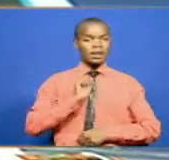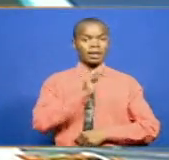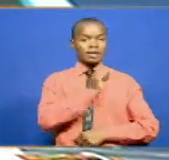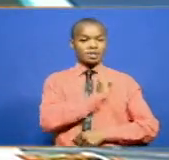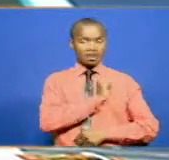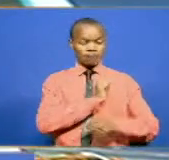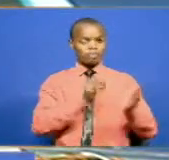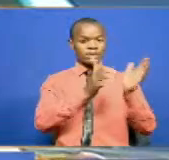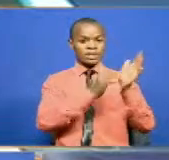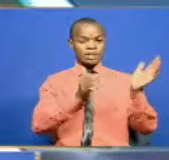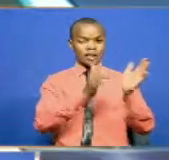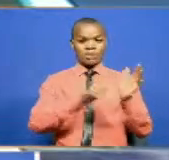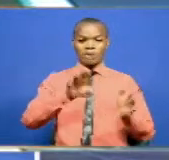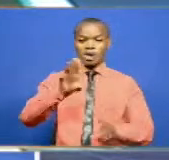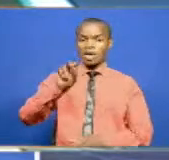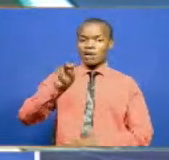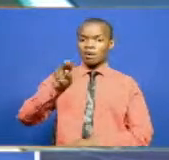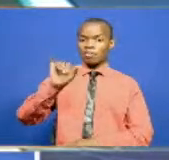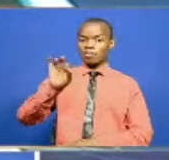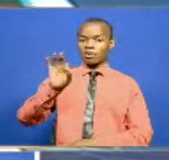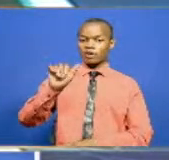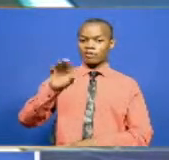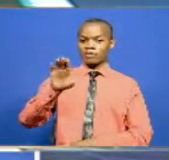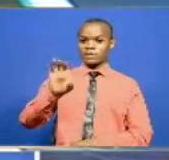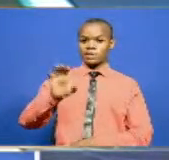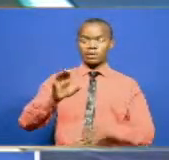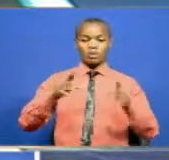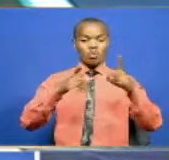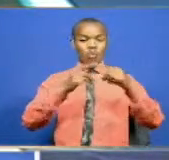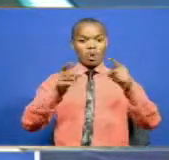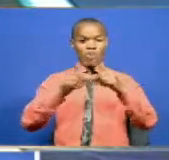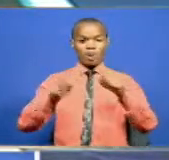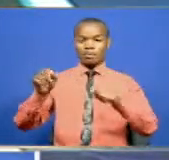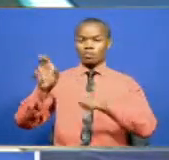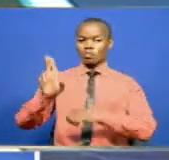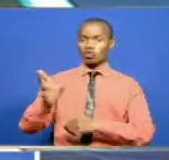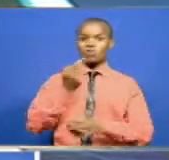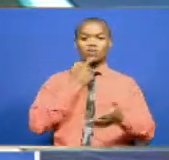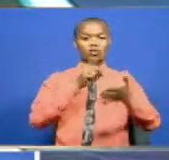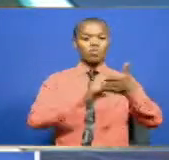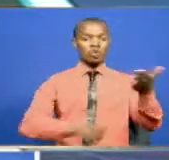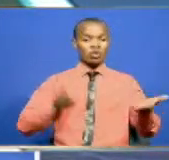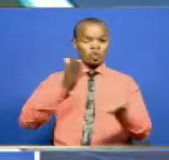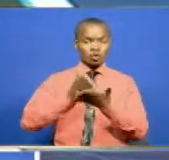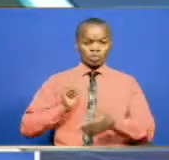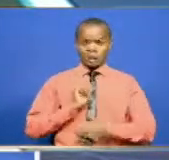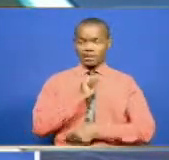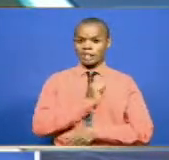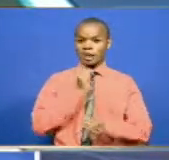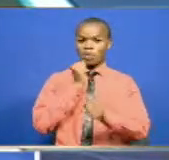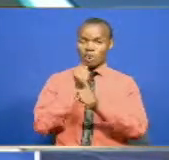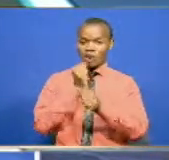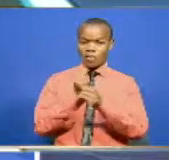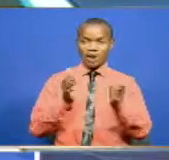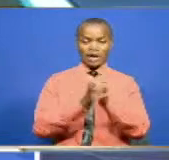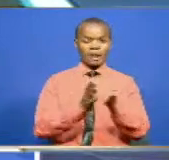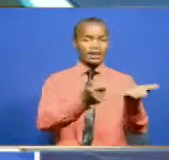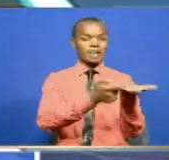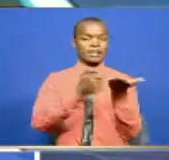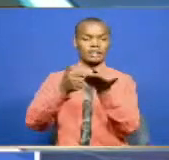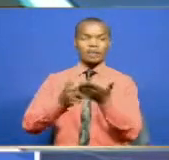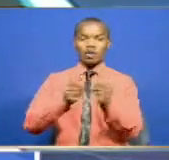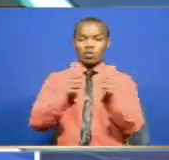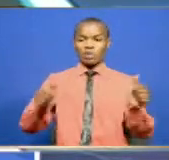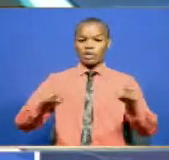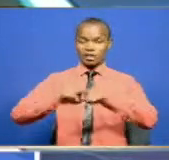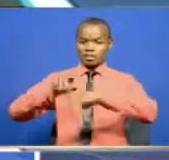Mutinda Kabaka. The president eulogized the late Senator Kabaka as a committed legislator, gifted debater, and progressive